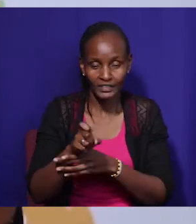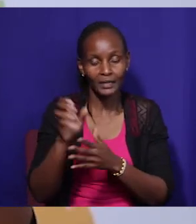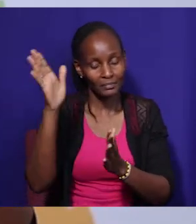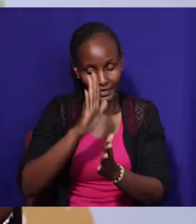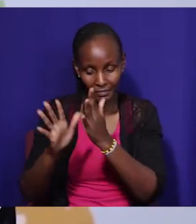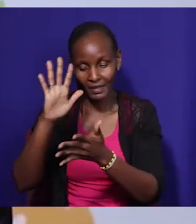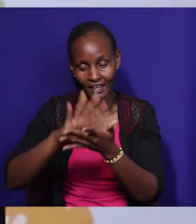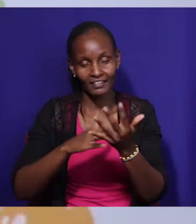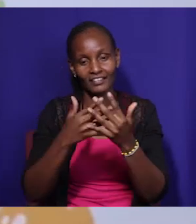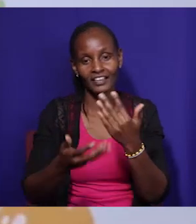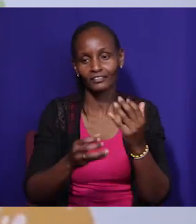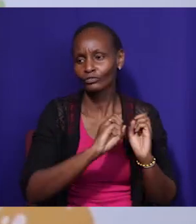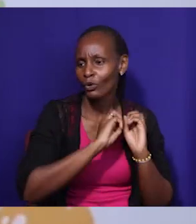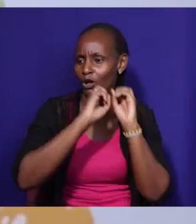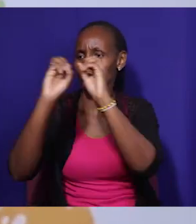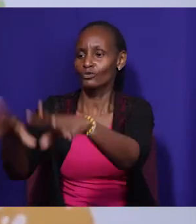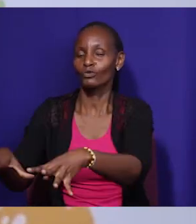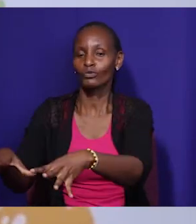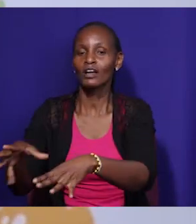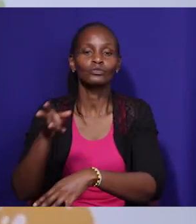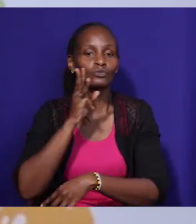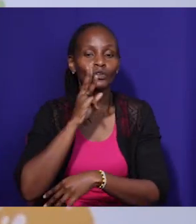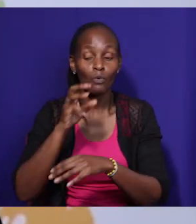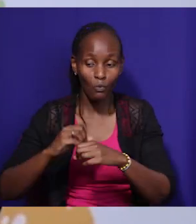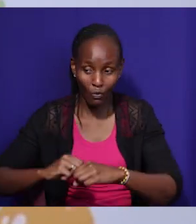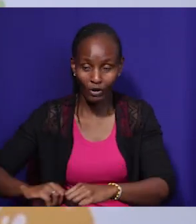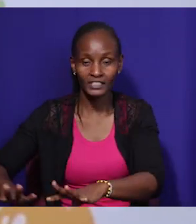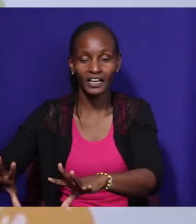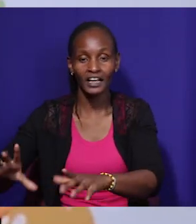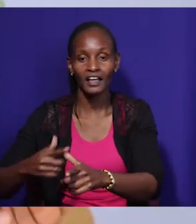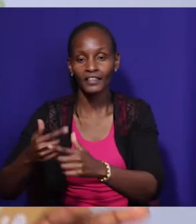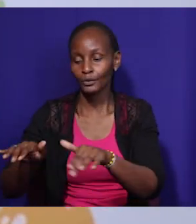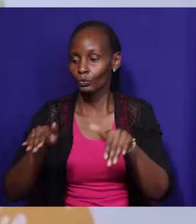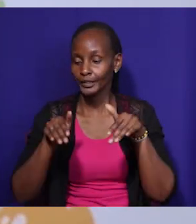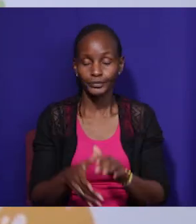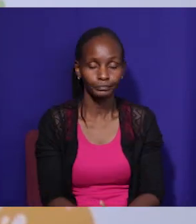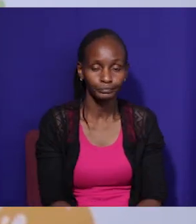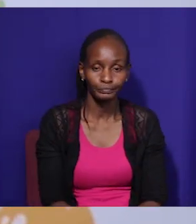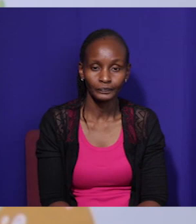net, cast it out, and wait.